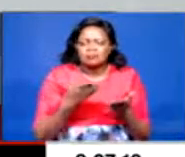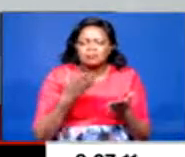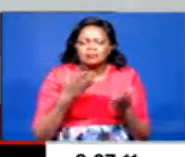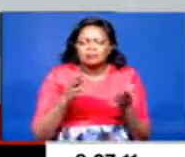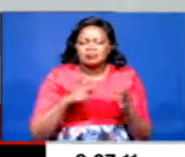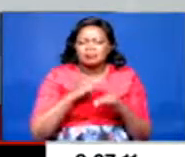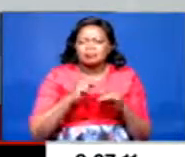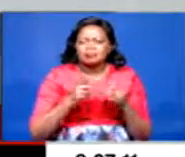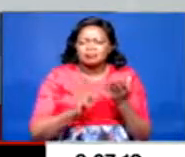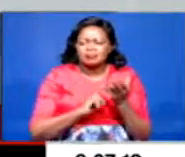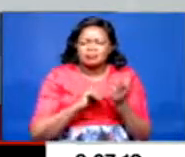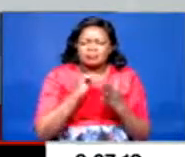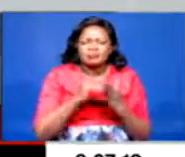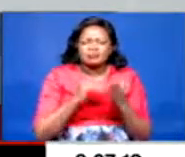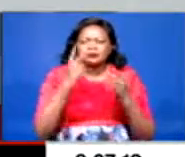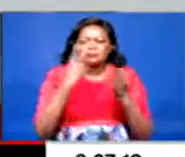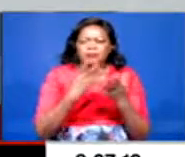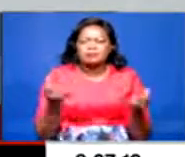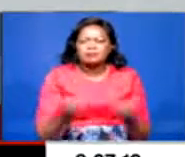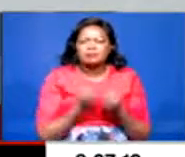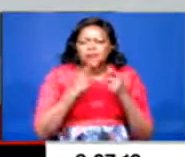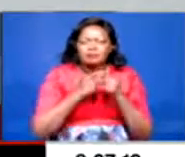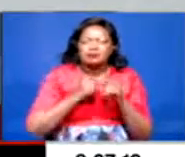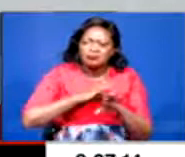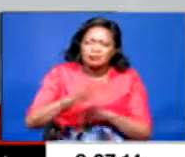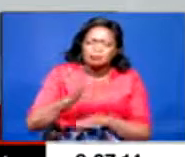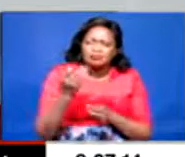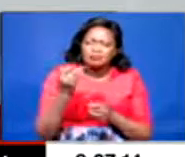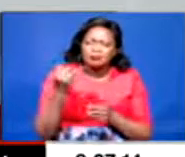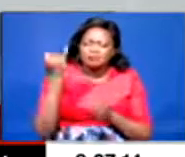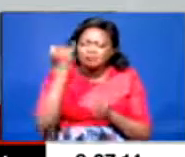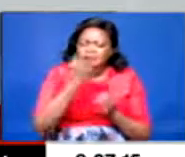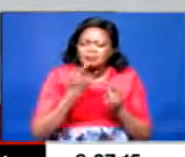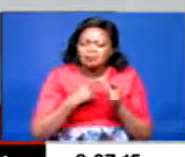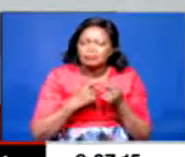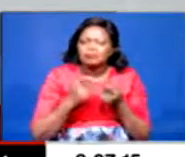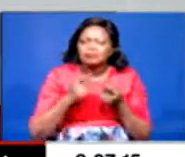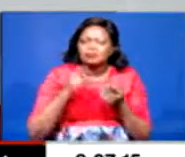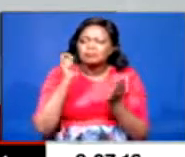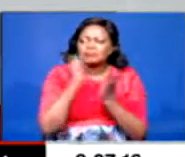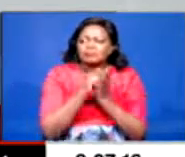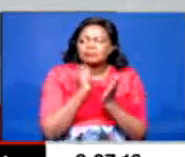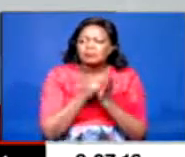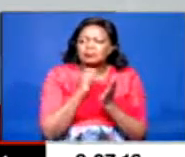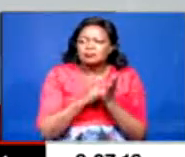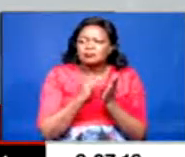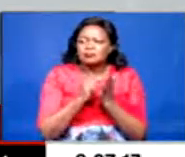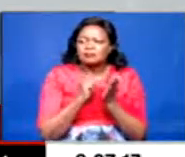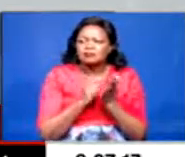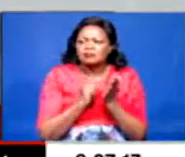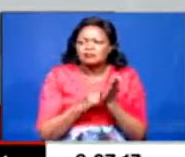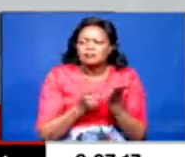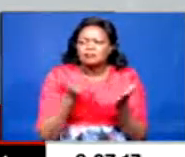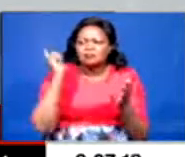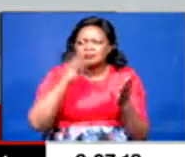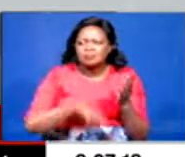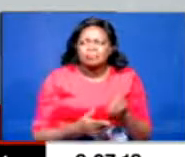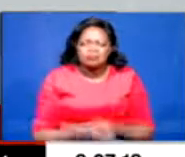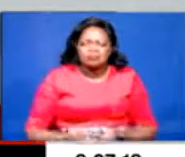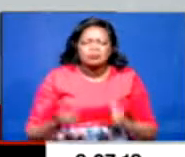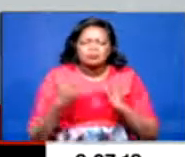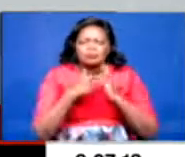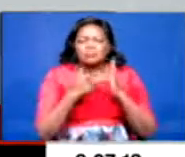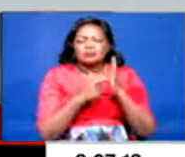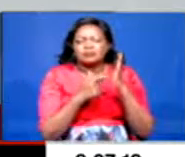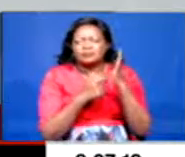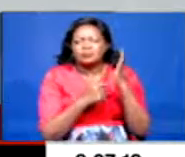happen. Because you transmit the image, but you also manually enter the details of what you what the details on the paper are.